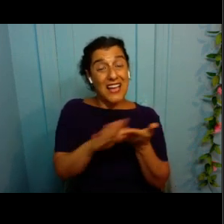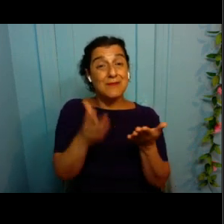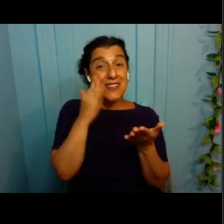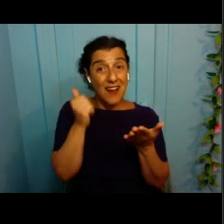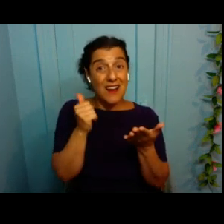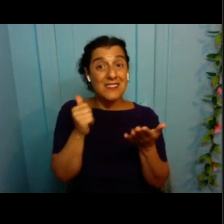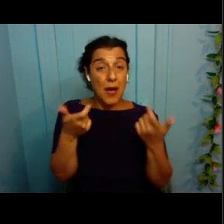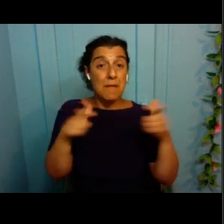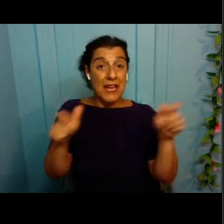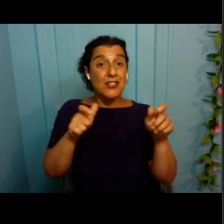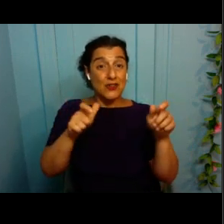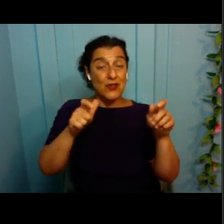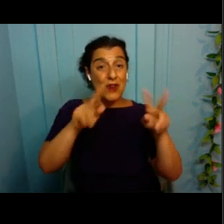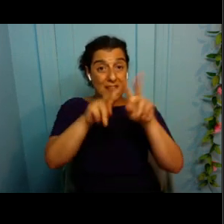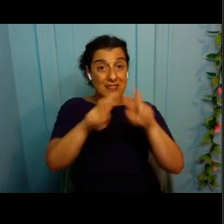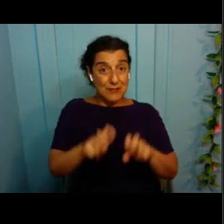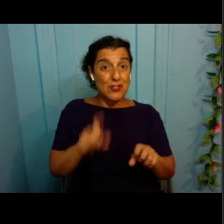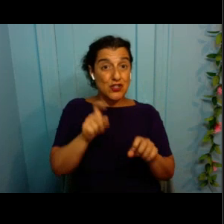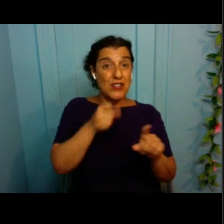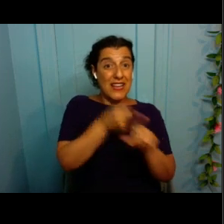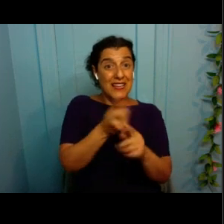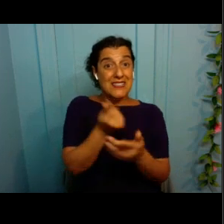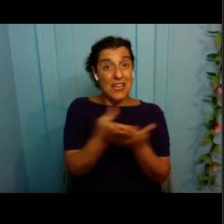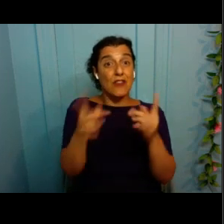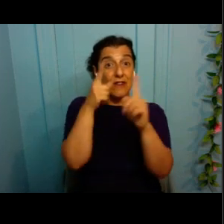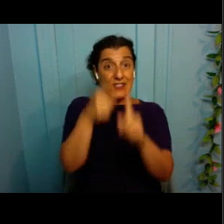assessment should hit several of these, goals that we